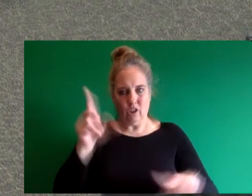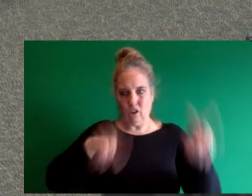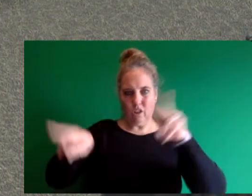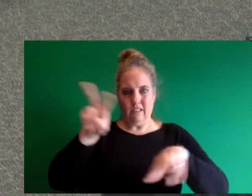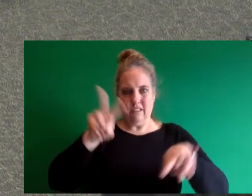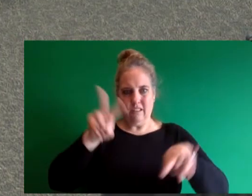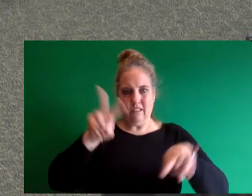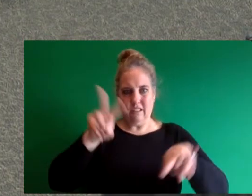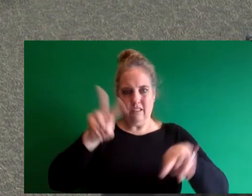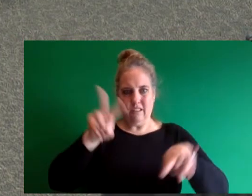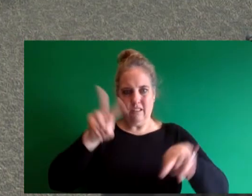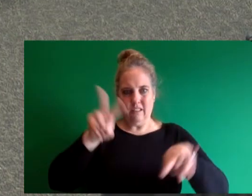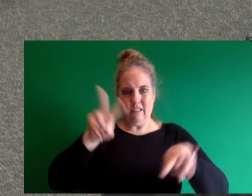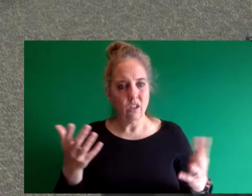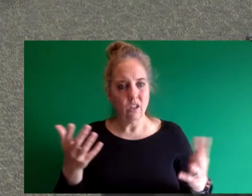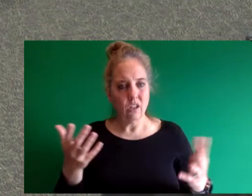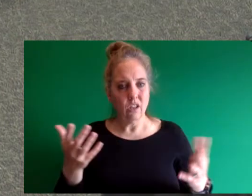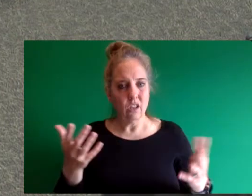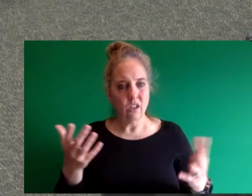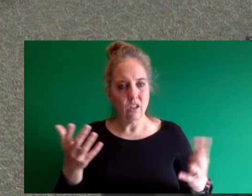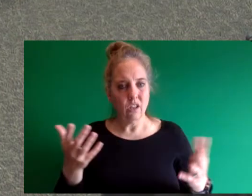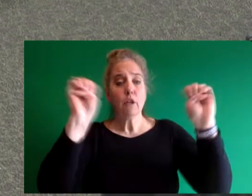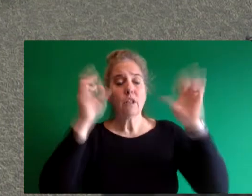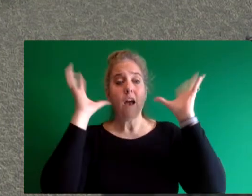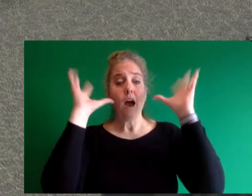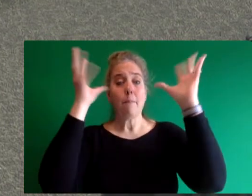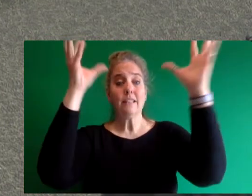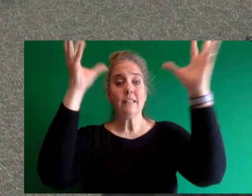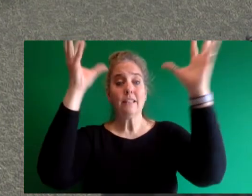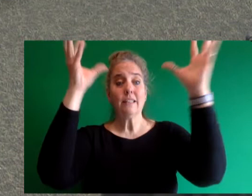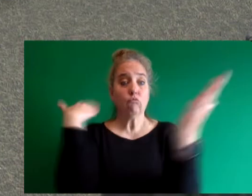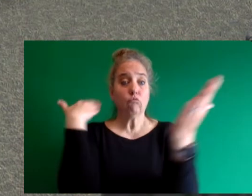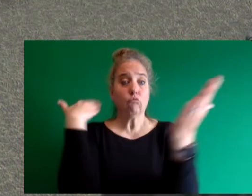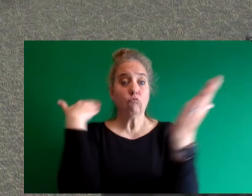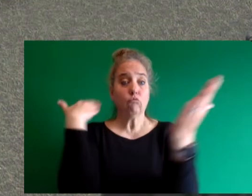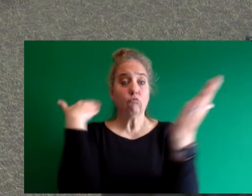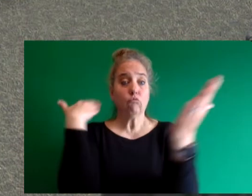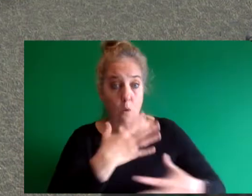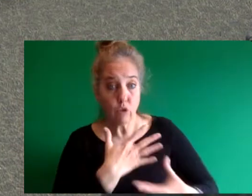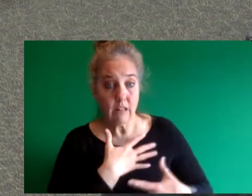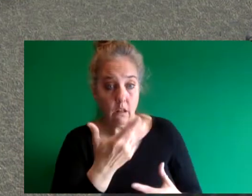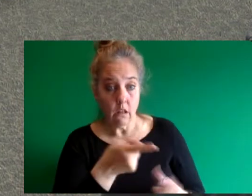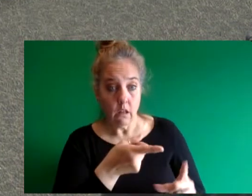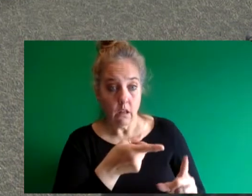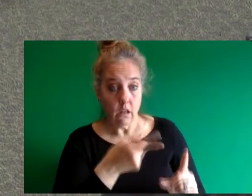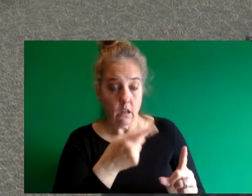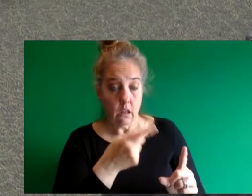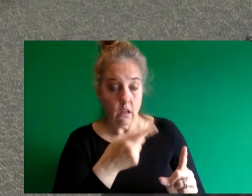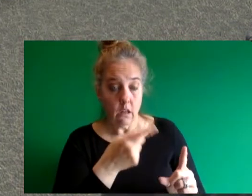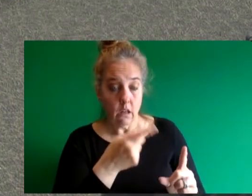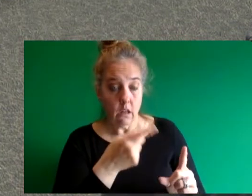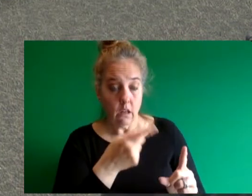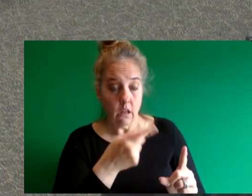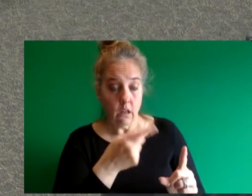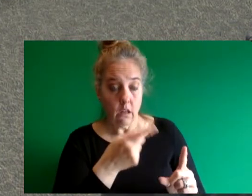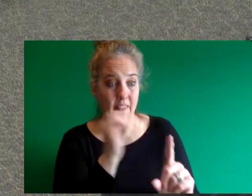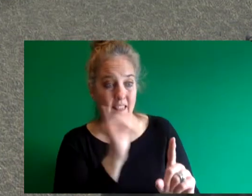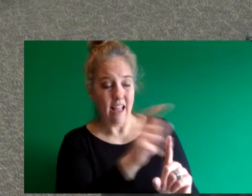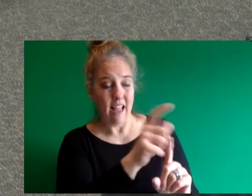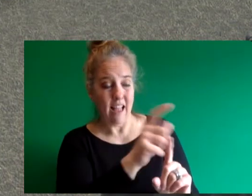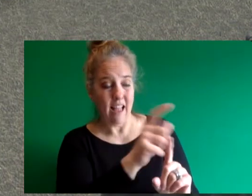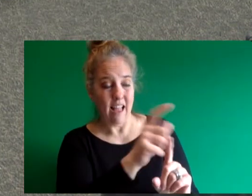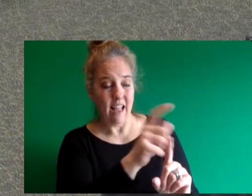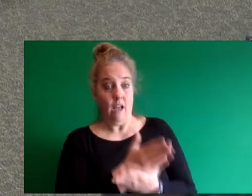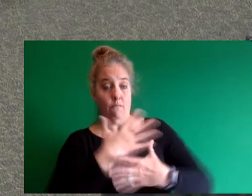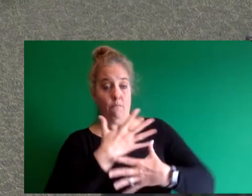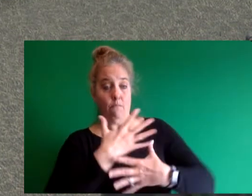can't breathe, right, has a huge impact on a child's brain. And so we have to have immediate response. Procuring Narcan is not